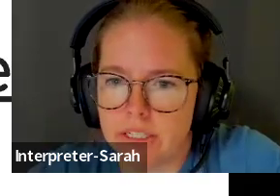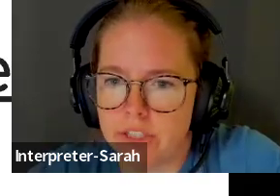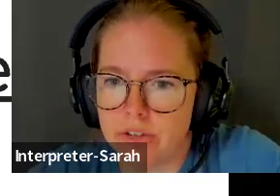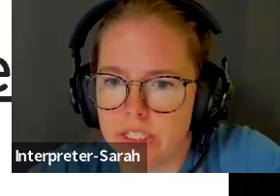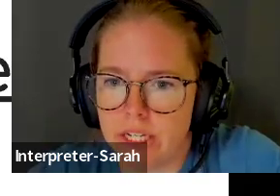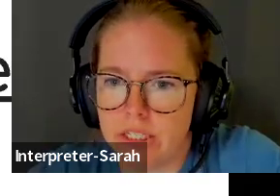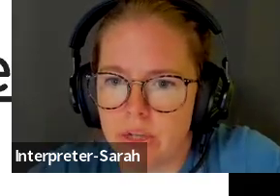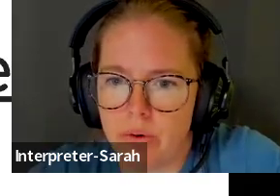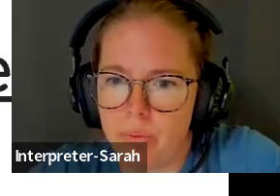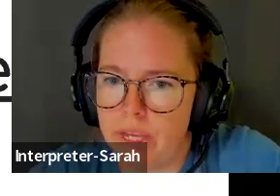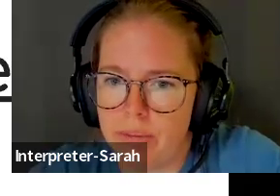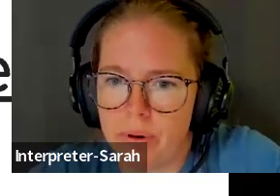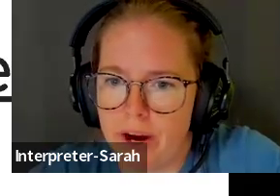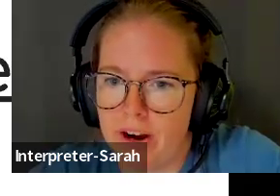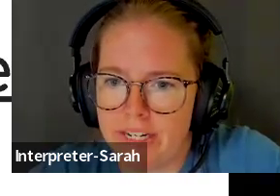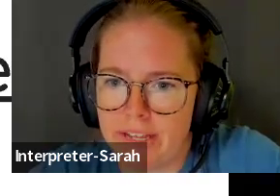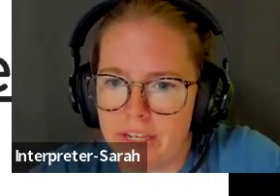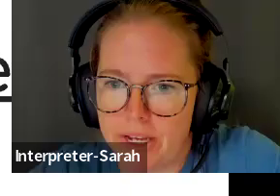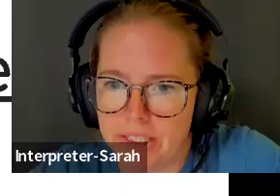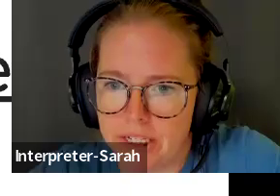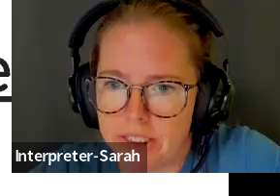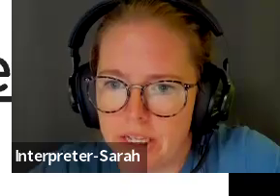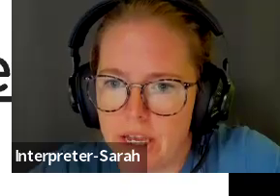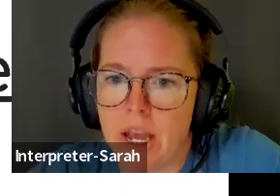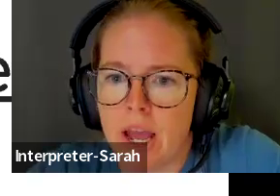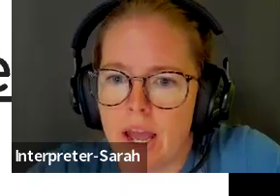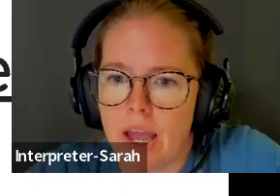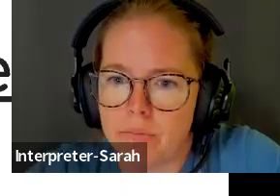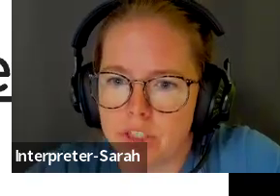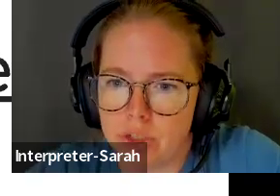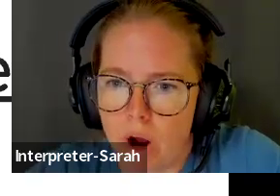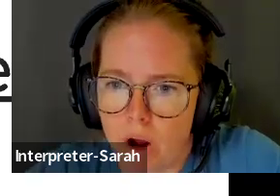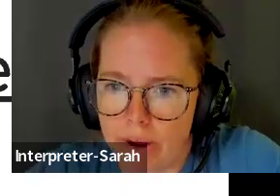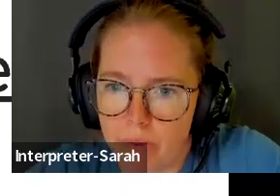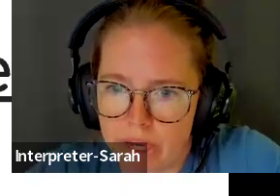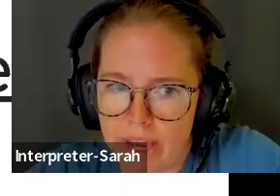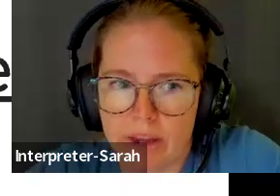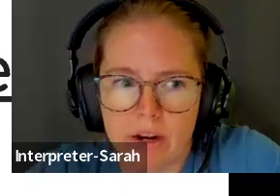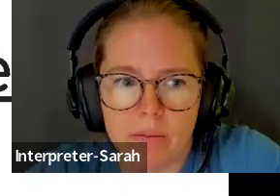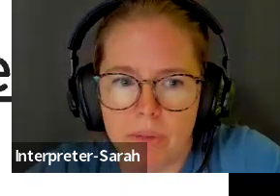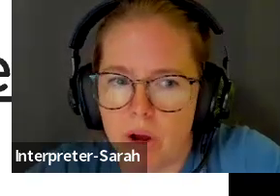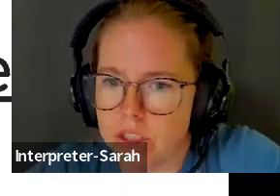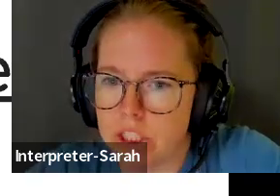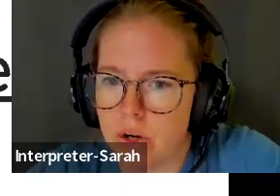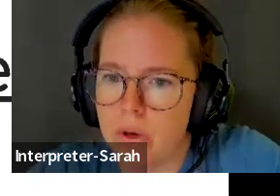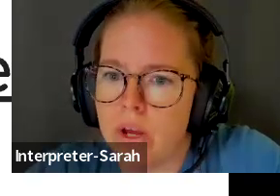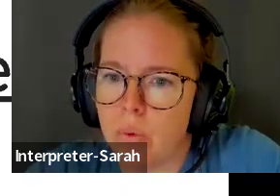So here at Deaf Services, we prepare on a daily basis to do all that we can, but also